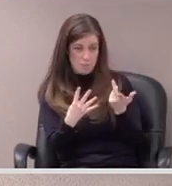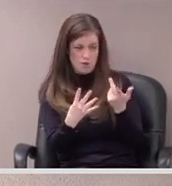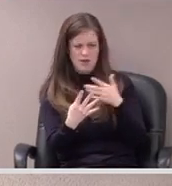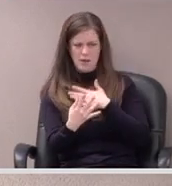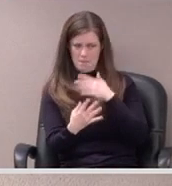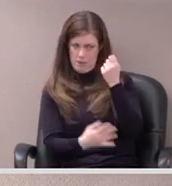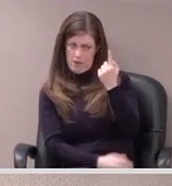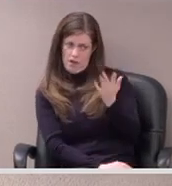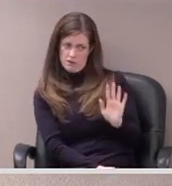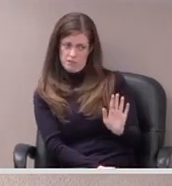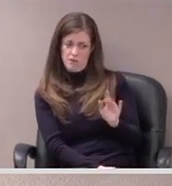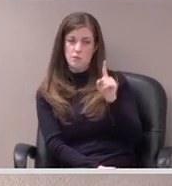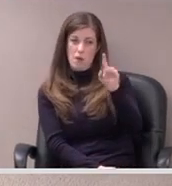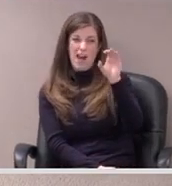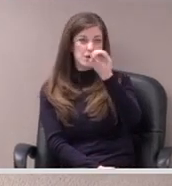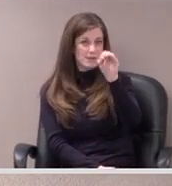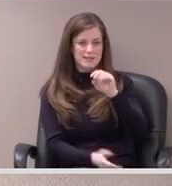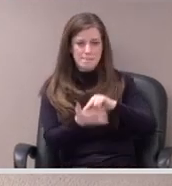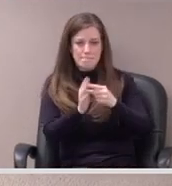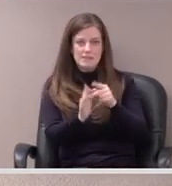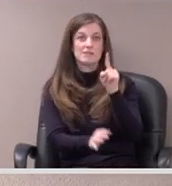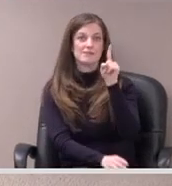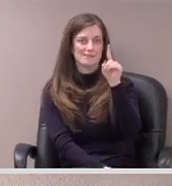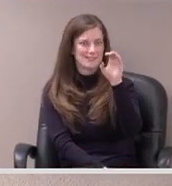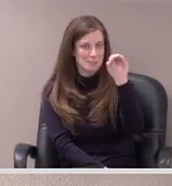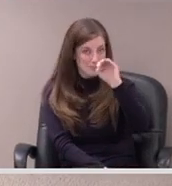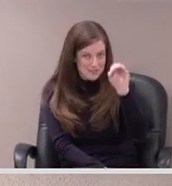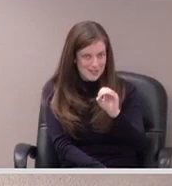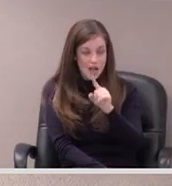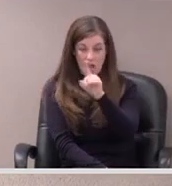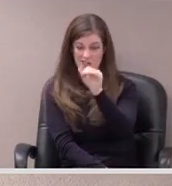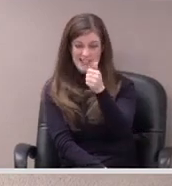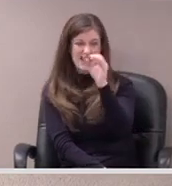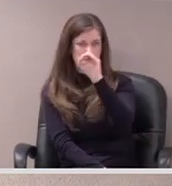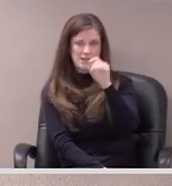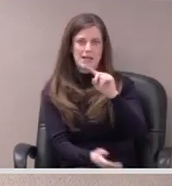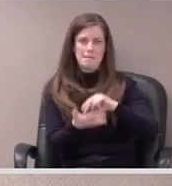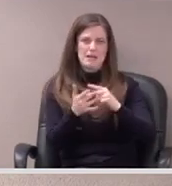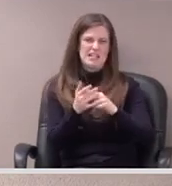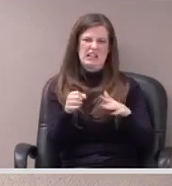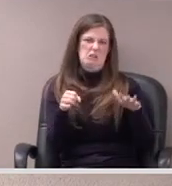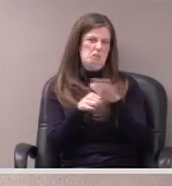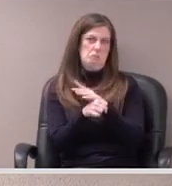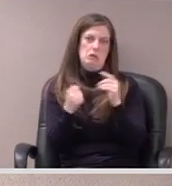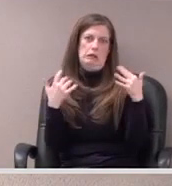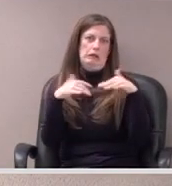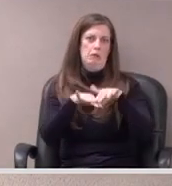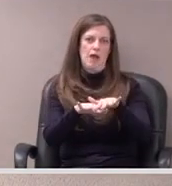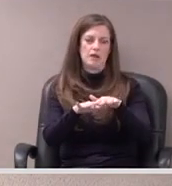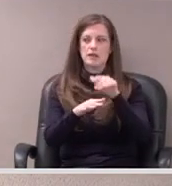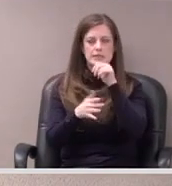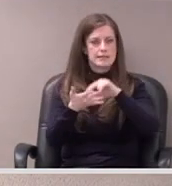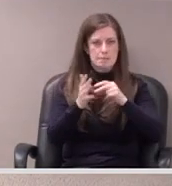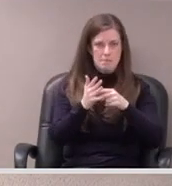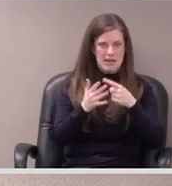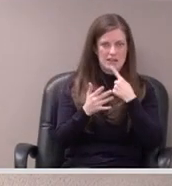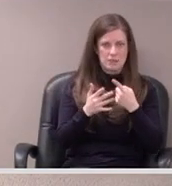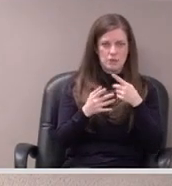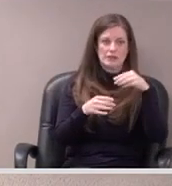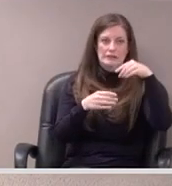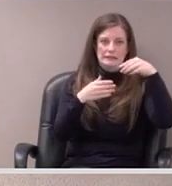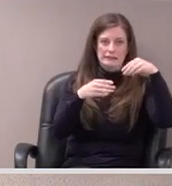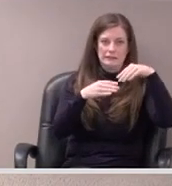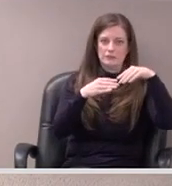my understanding was that 100% meant 100%. 110% meant it's really crowded. It's not that, oh, we're still within our guidelines. It's just really